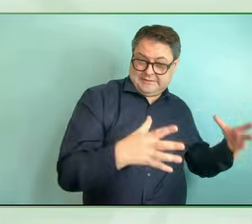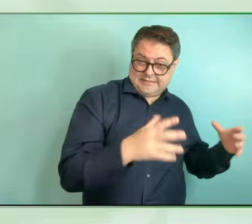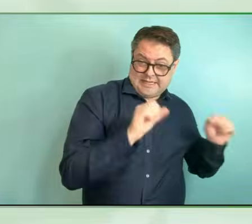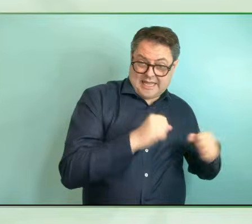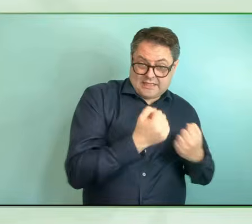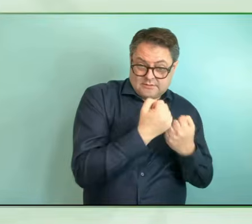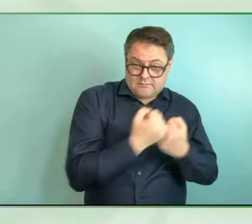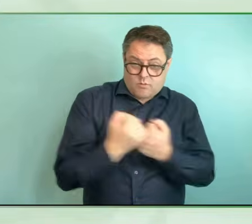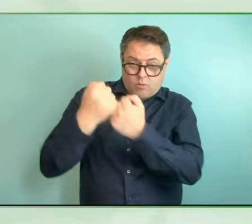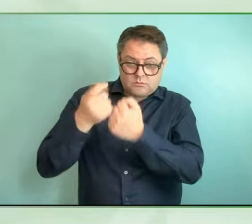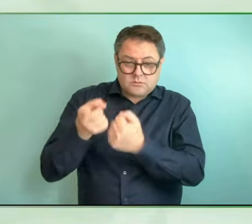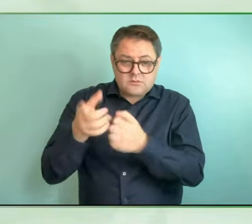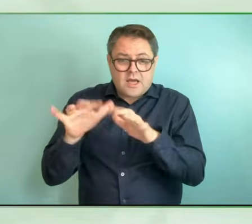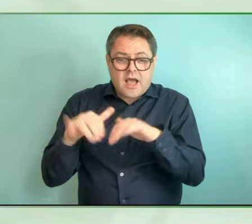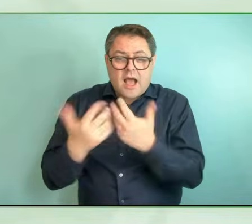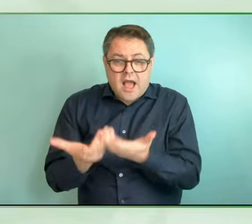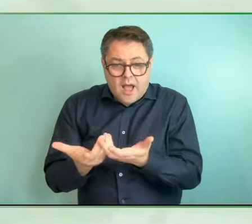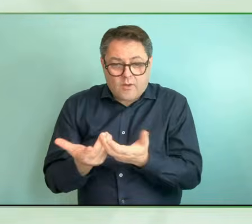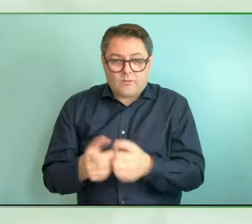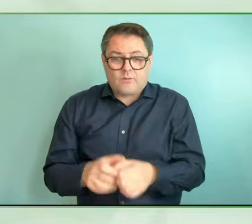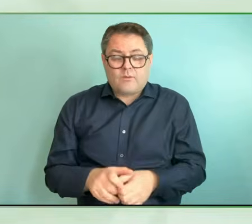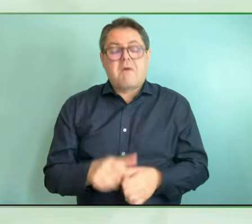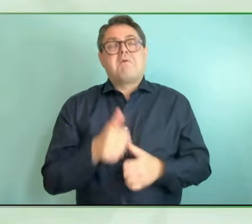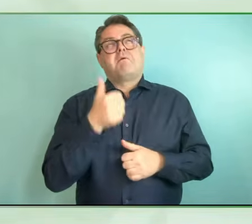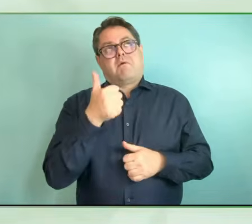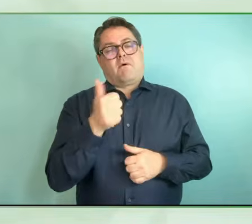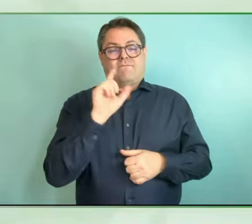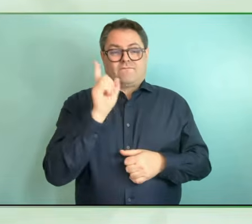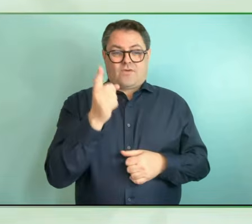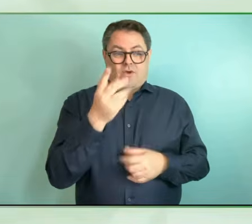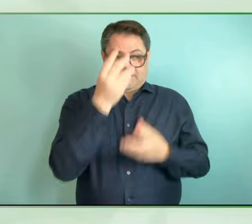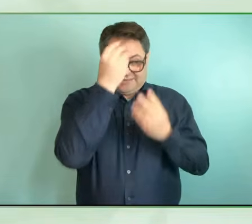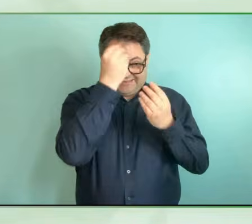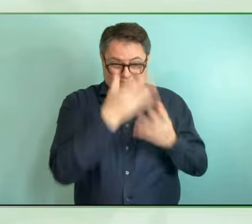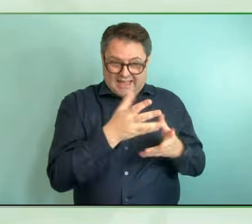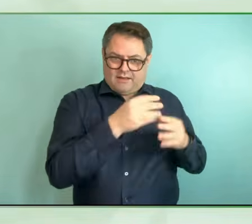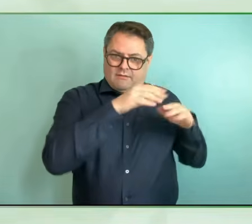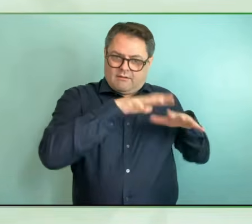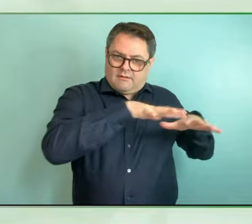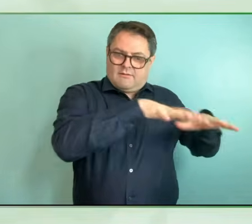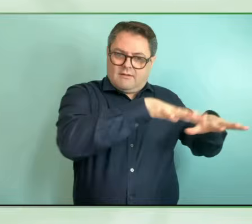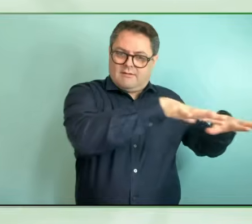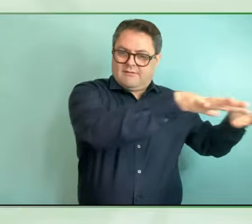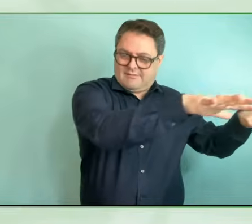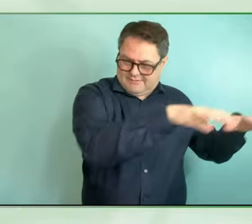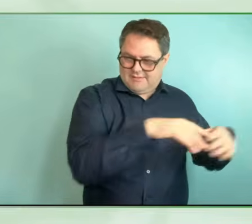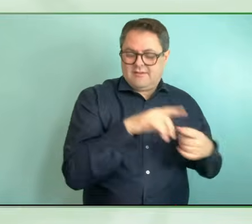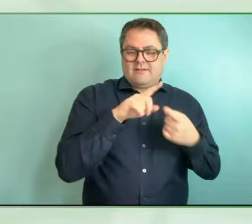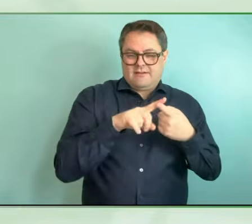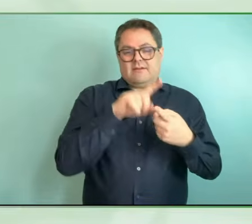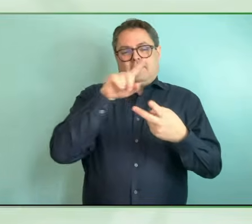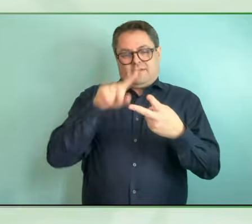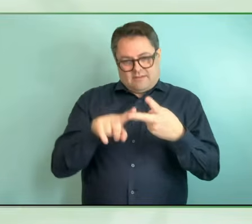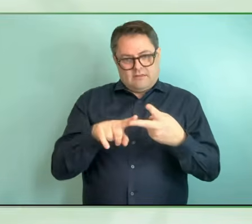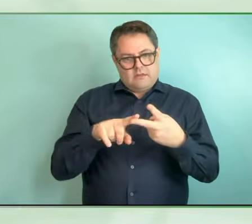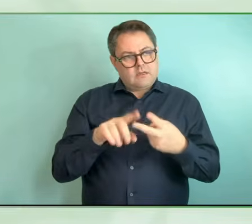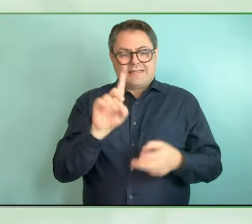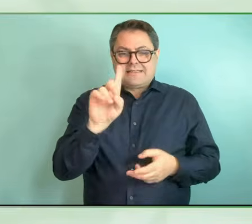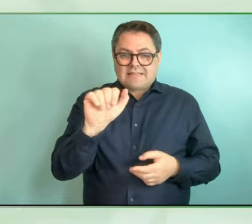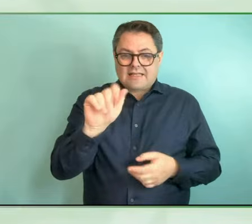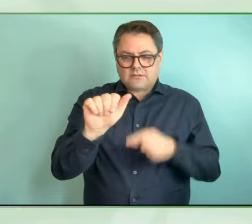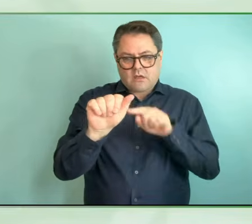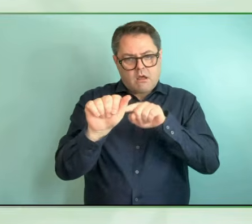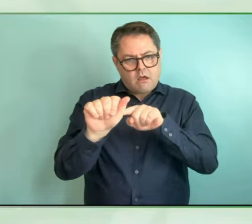Well, first of all, to spread the word on this, and how important it is to use data to